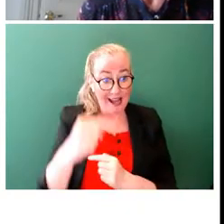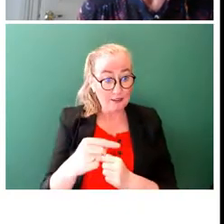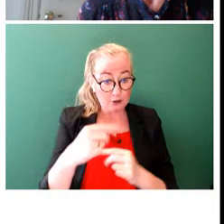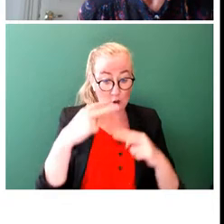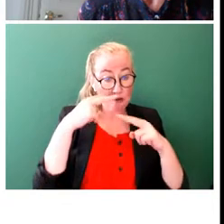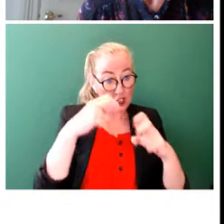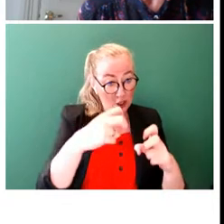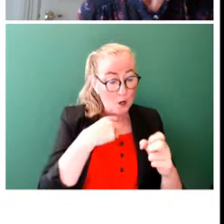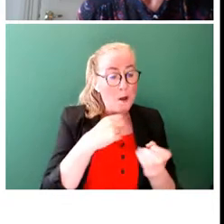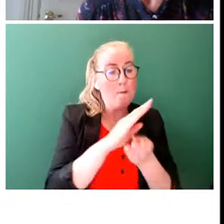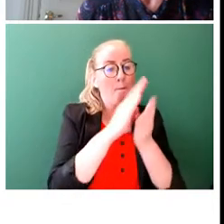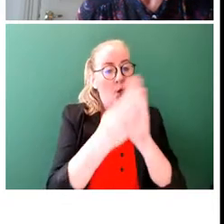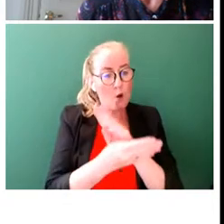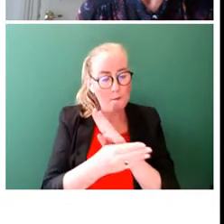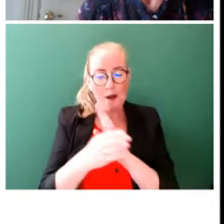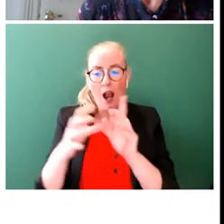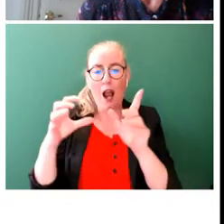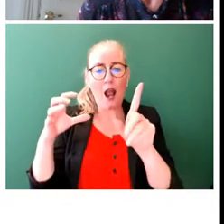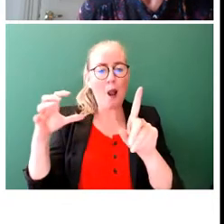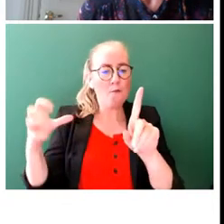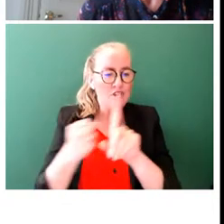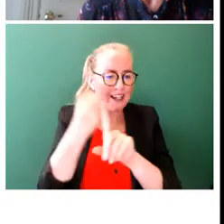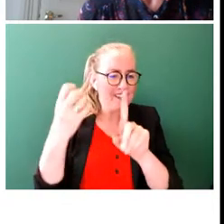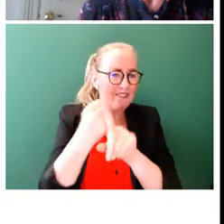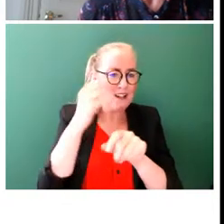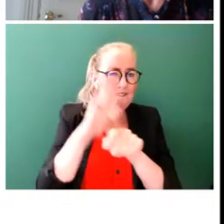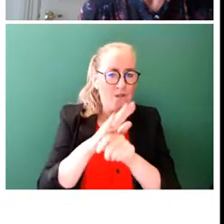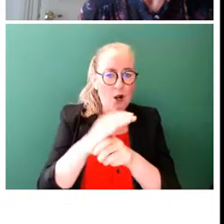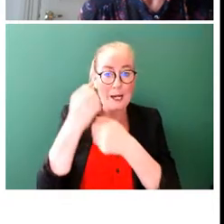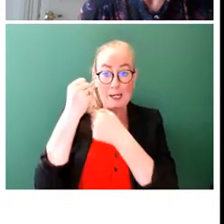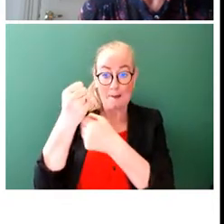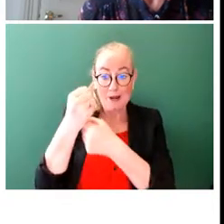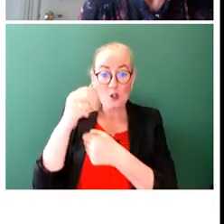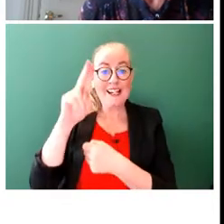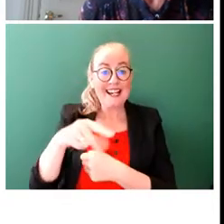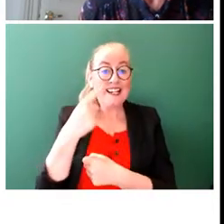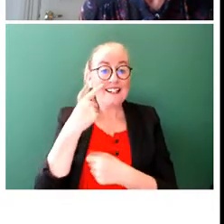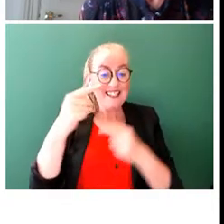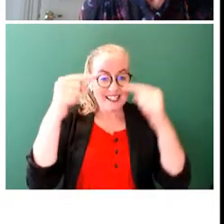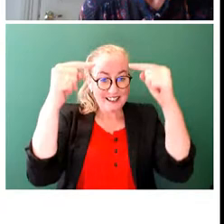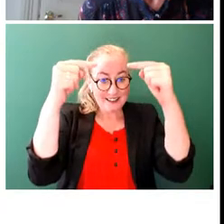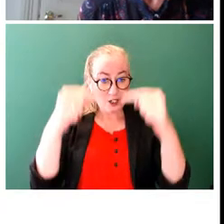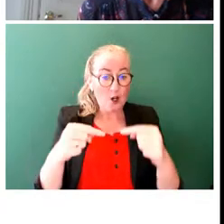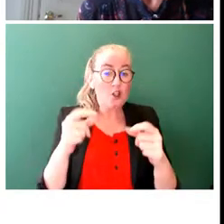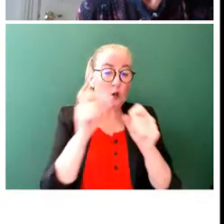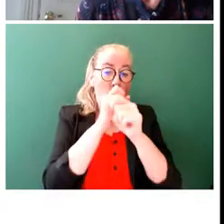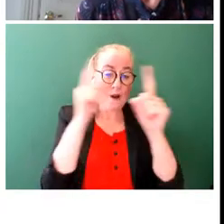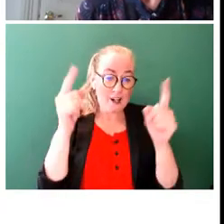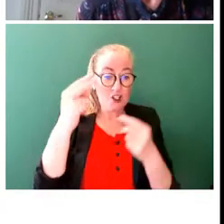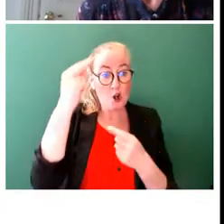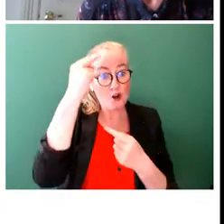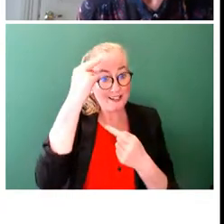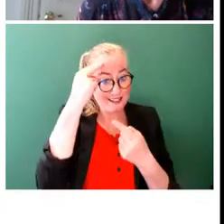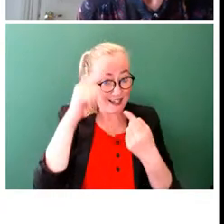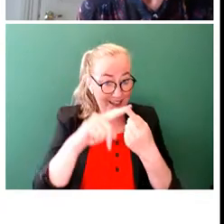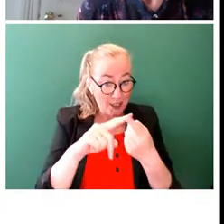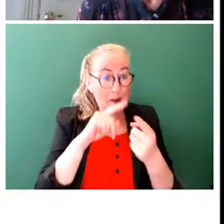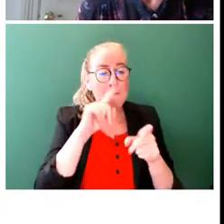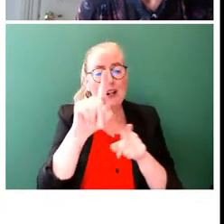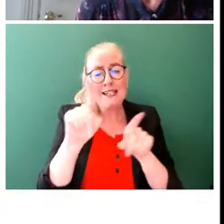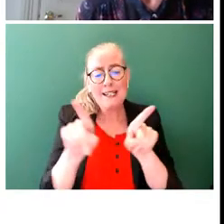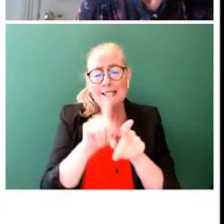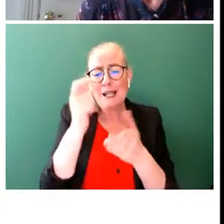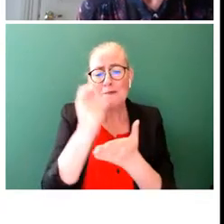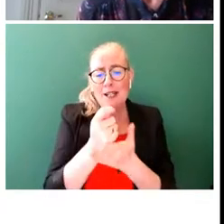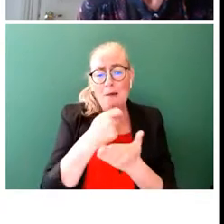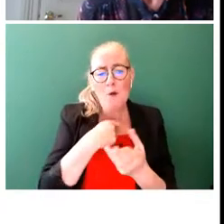the objectives for our campaign, and you'll see that the objectives are to build awareness and understanding, but at the same time, we really